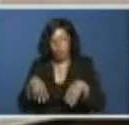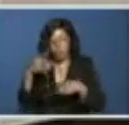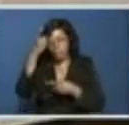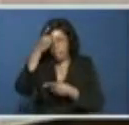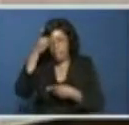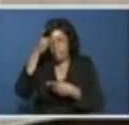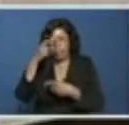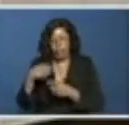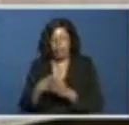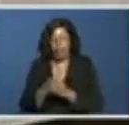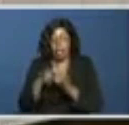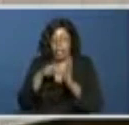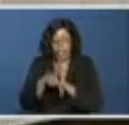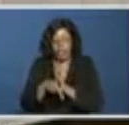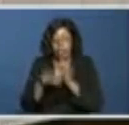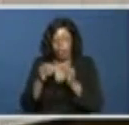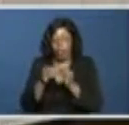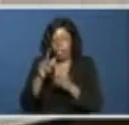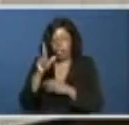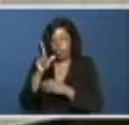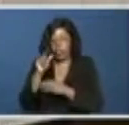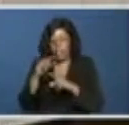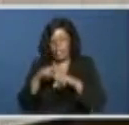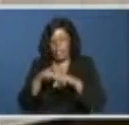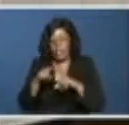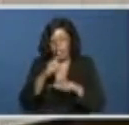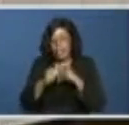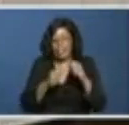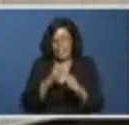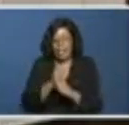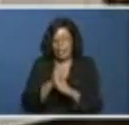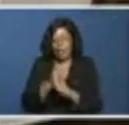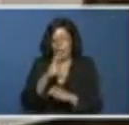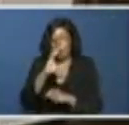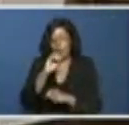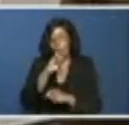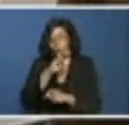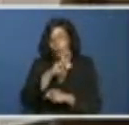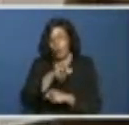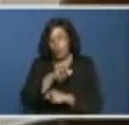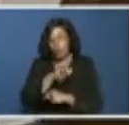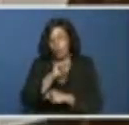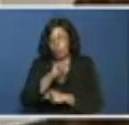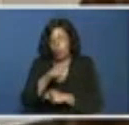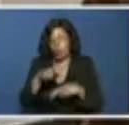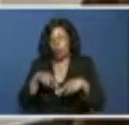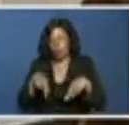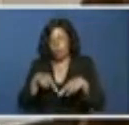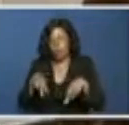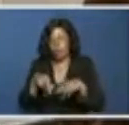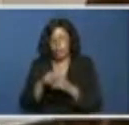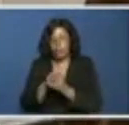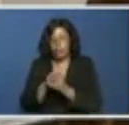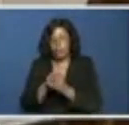is known to kill over 20 species of hard coral and can affect multiple sectors, including tourism and fishing,